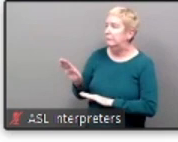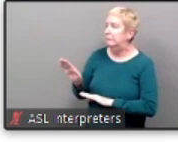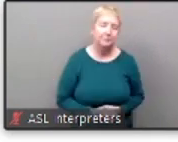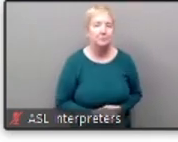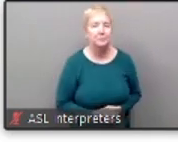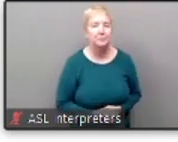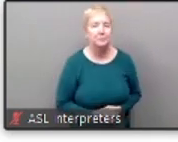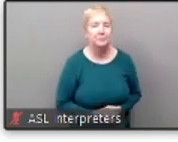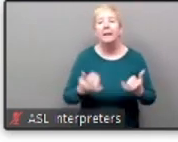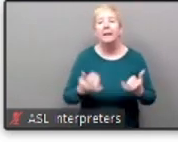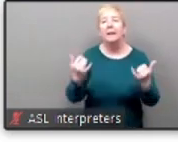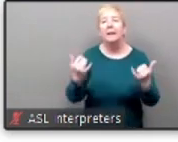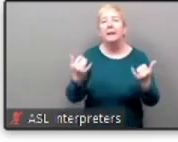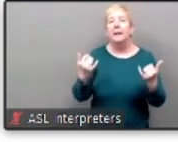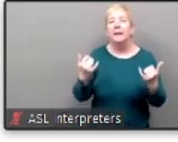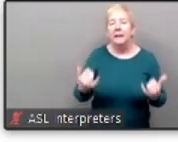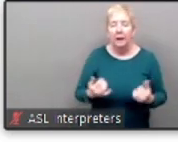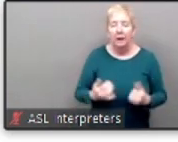So